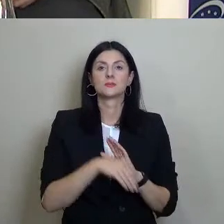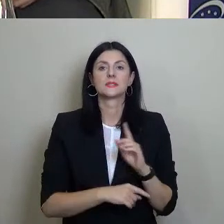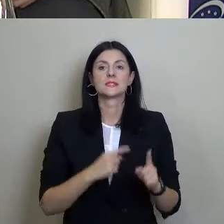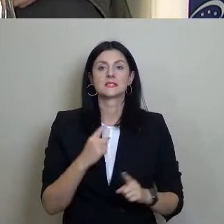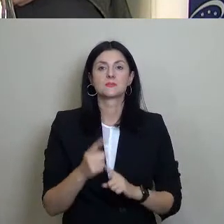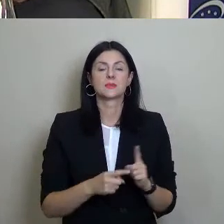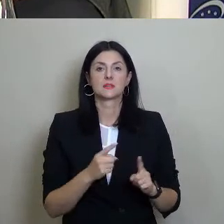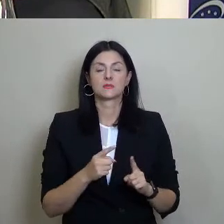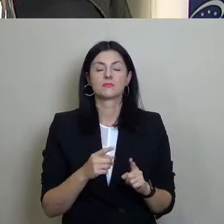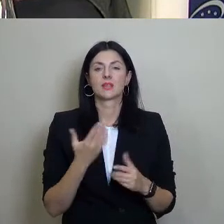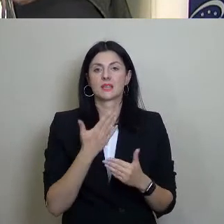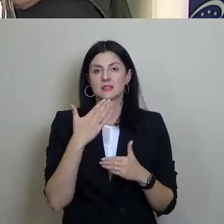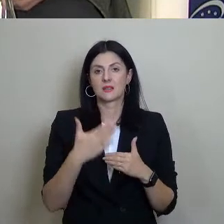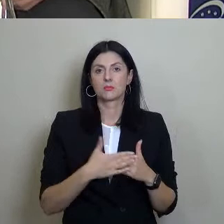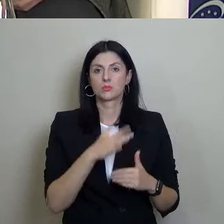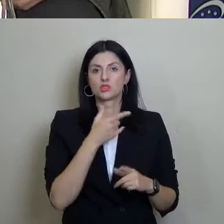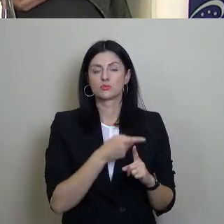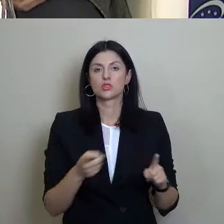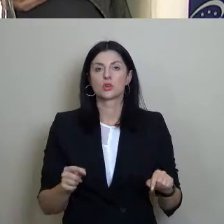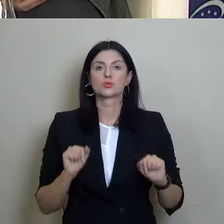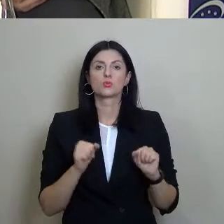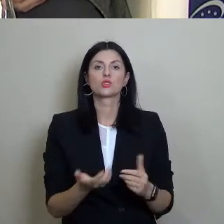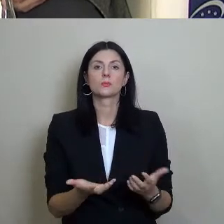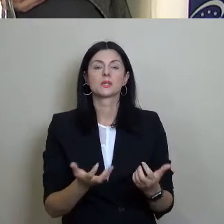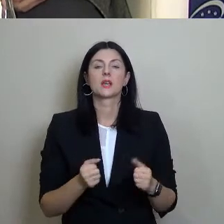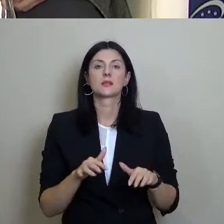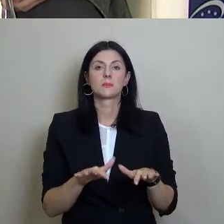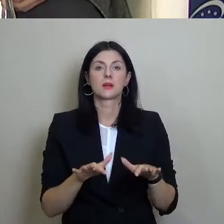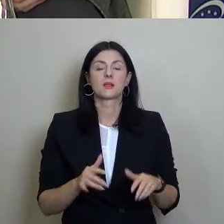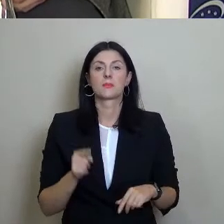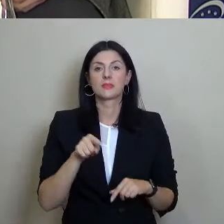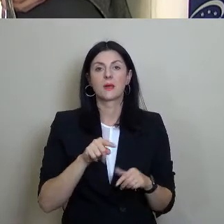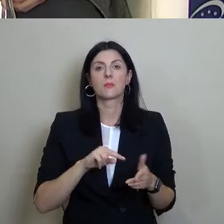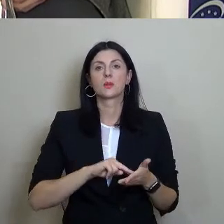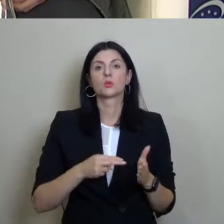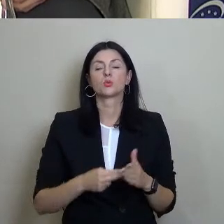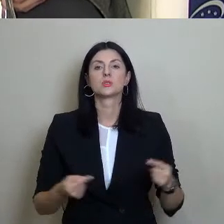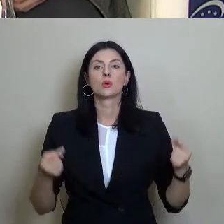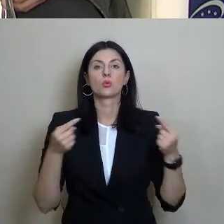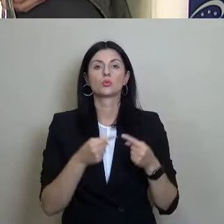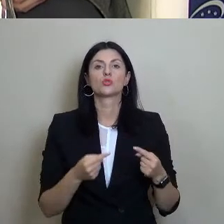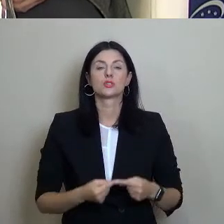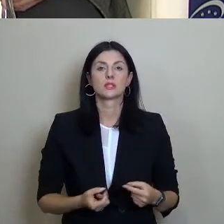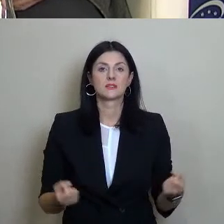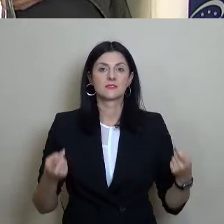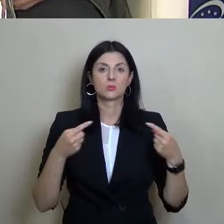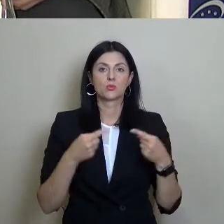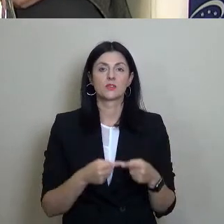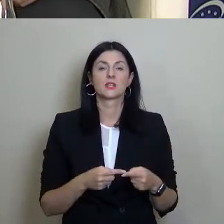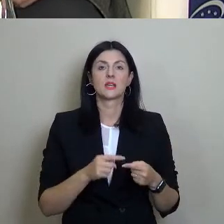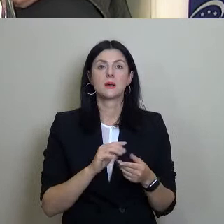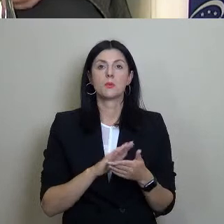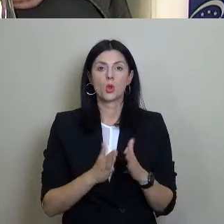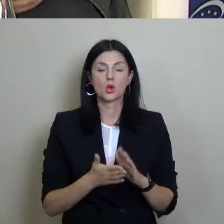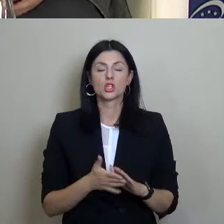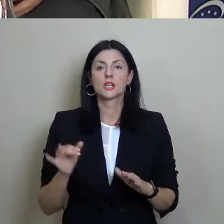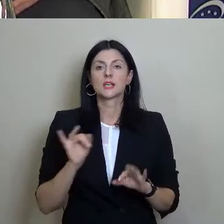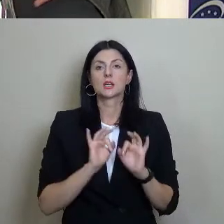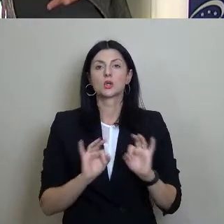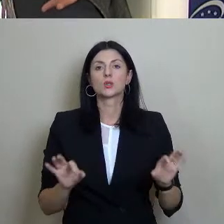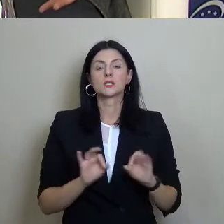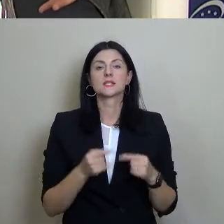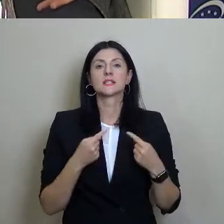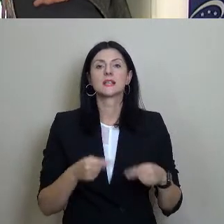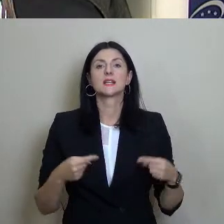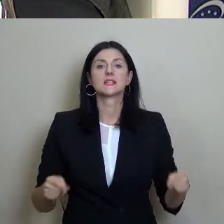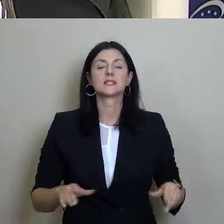drafting the law and amending the electoral code, and hopefully the Parliament will approve that, where it is provided to